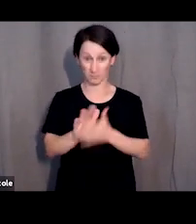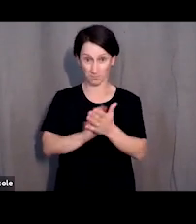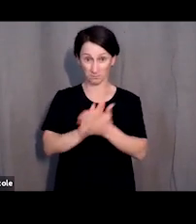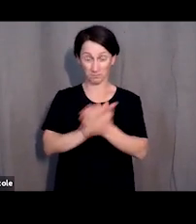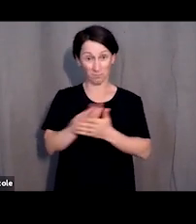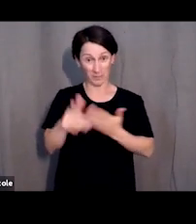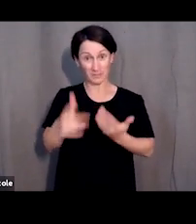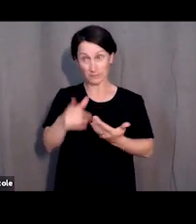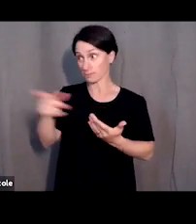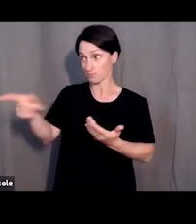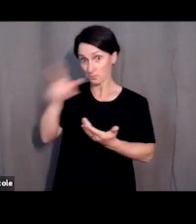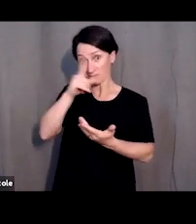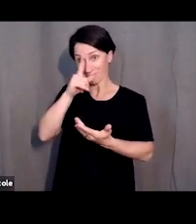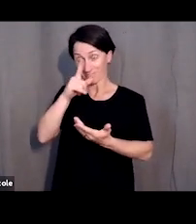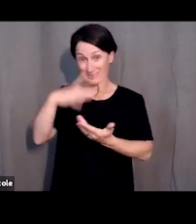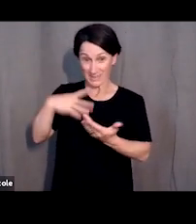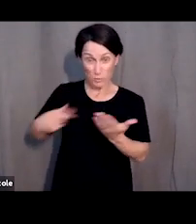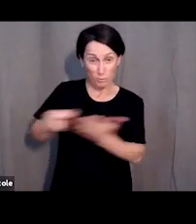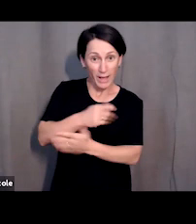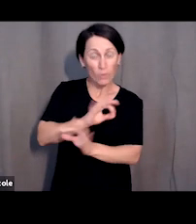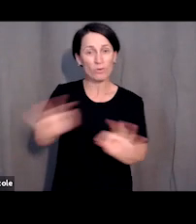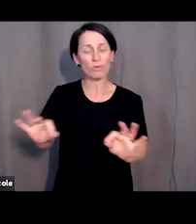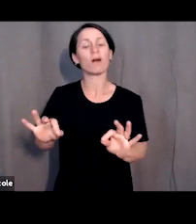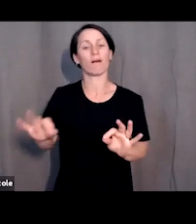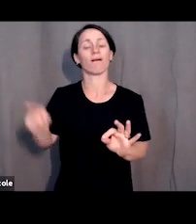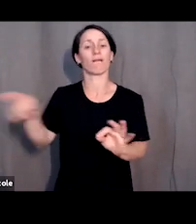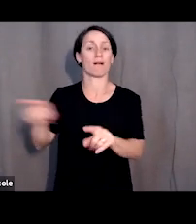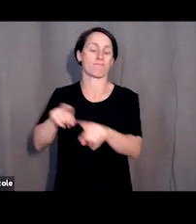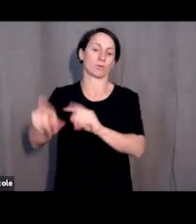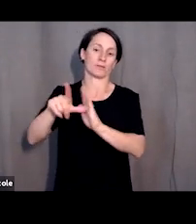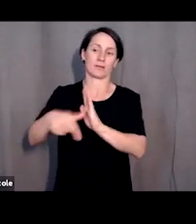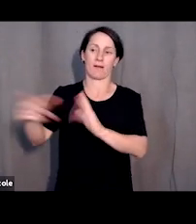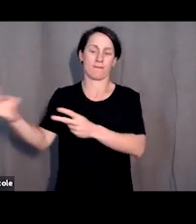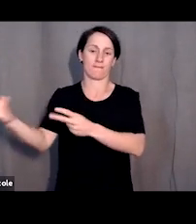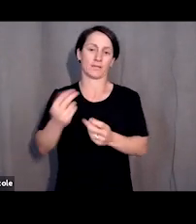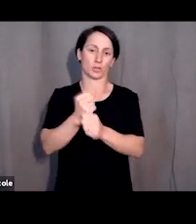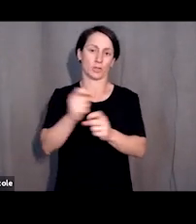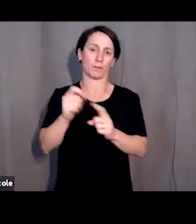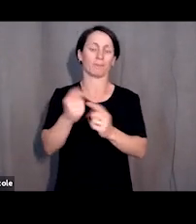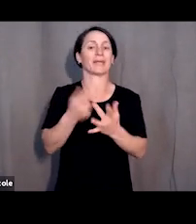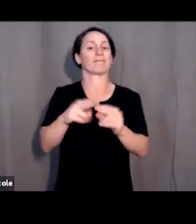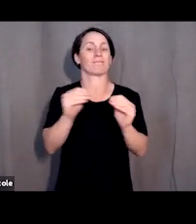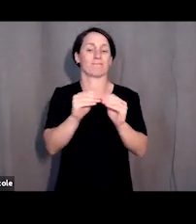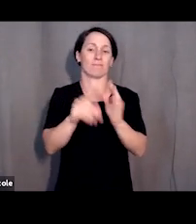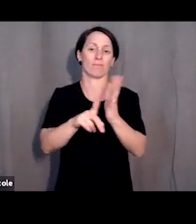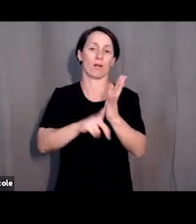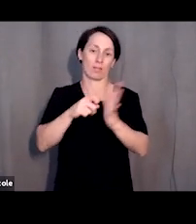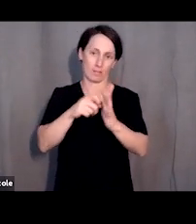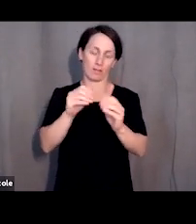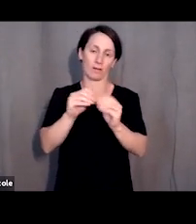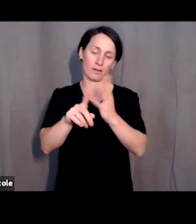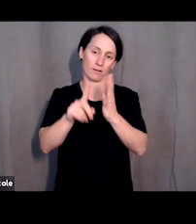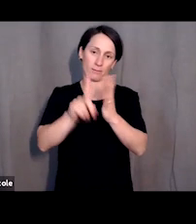bulk billed, but there is some issues there in terms of the cost of preventive health care programs and specialist appointments and so